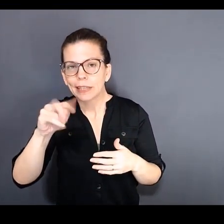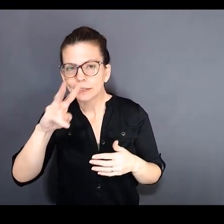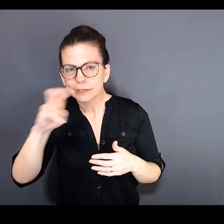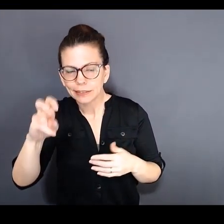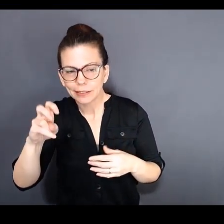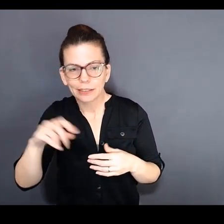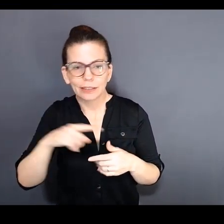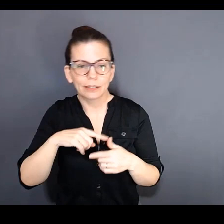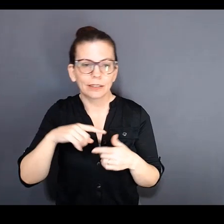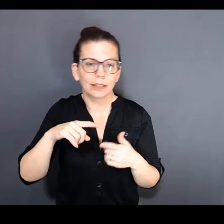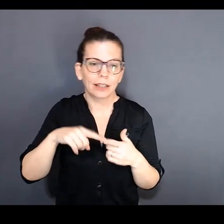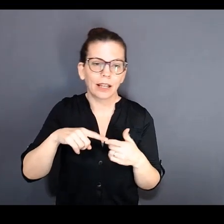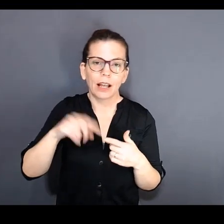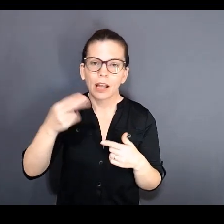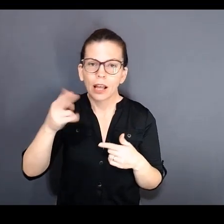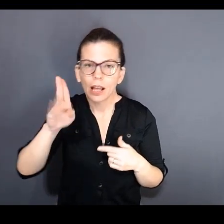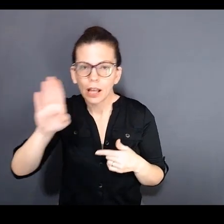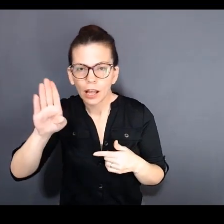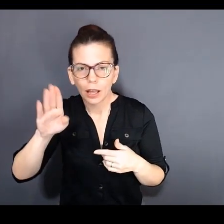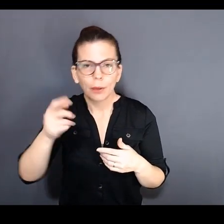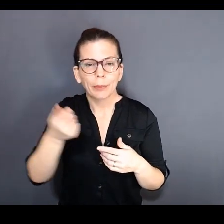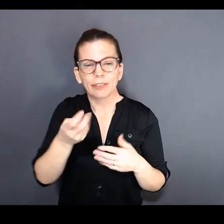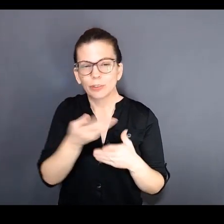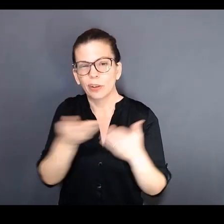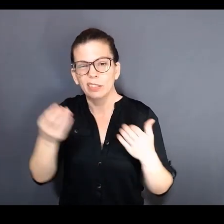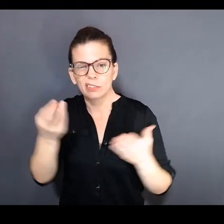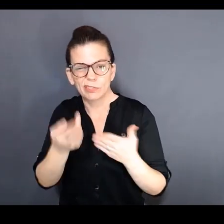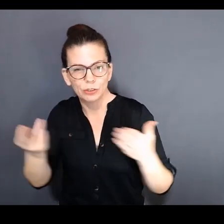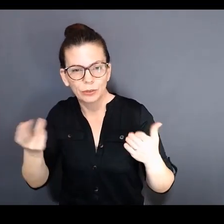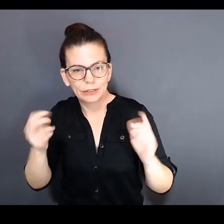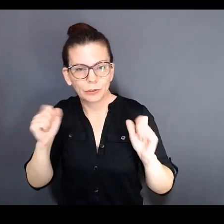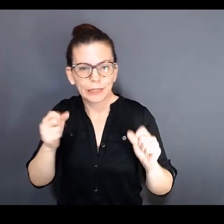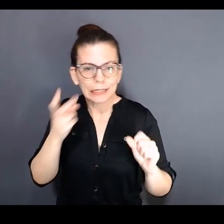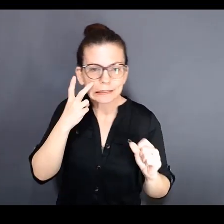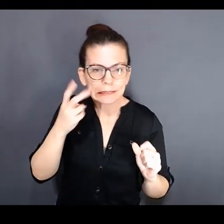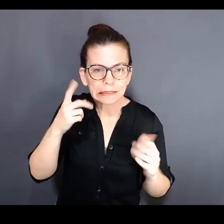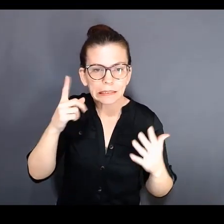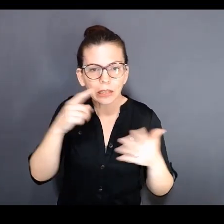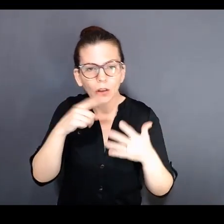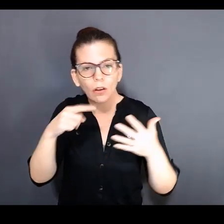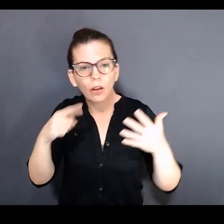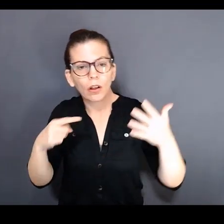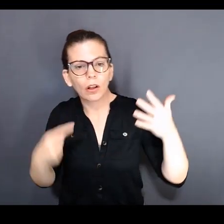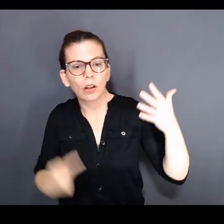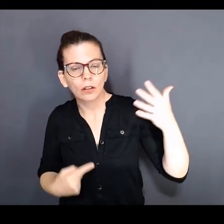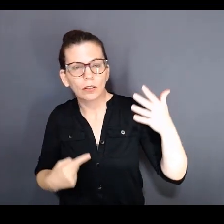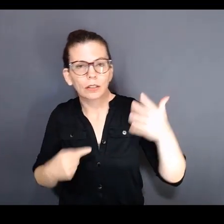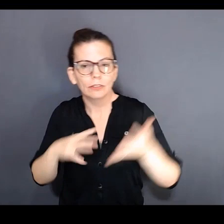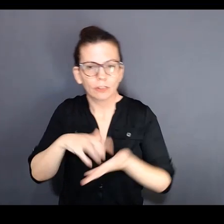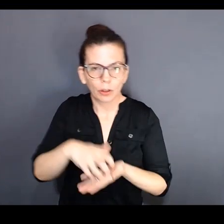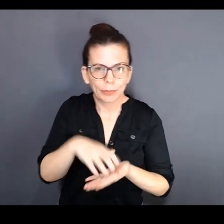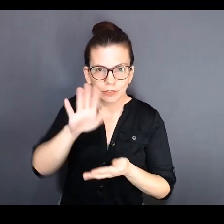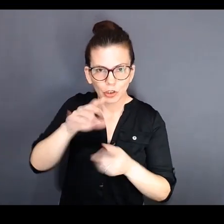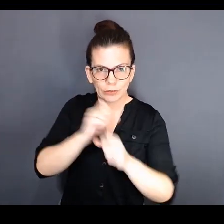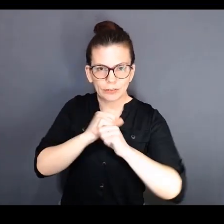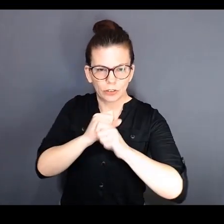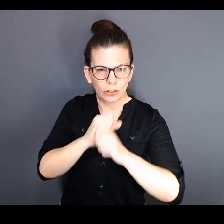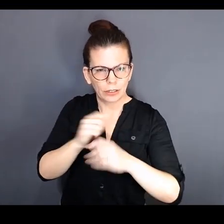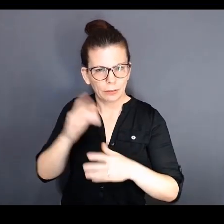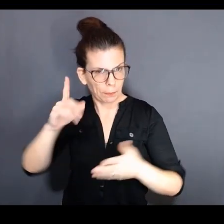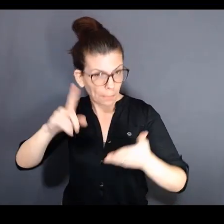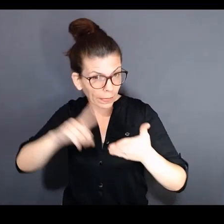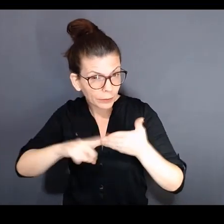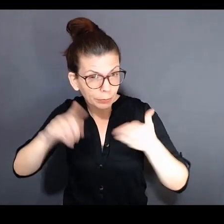like Detective and the no, and the Hub and a few other resources where you can see all